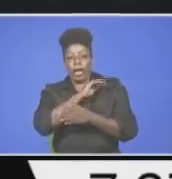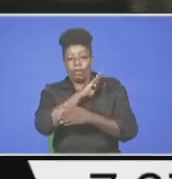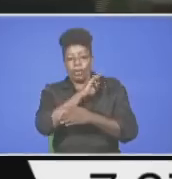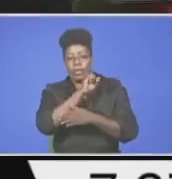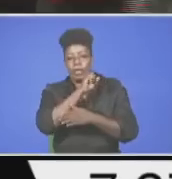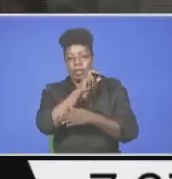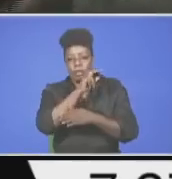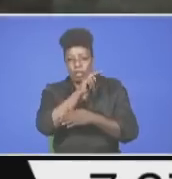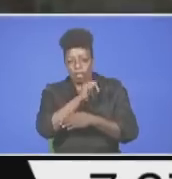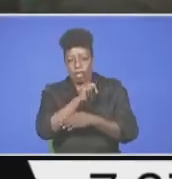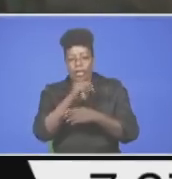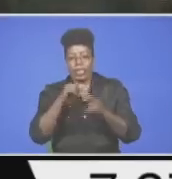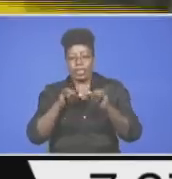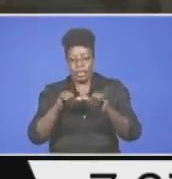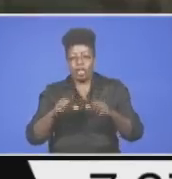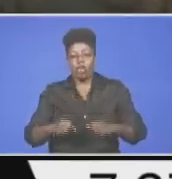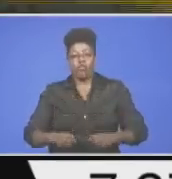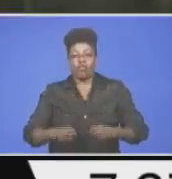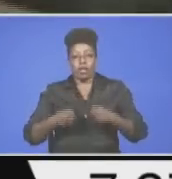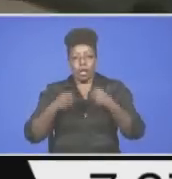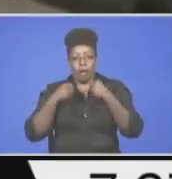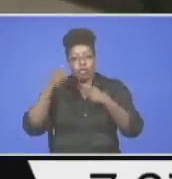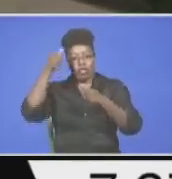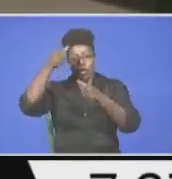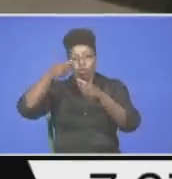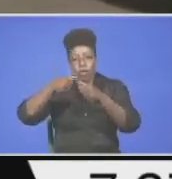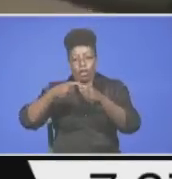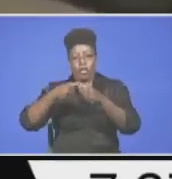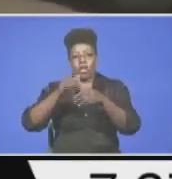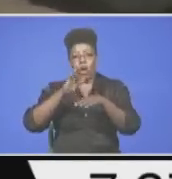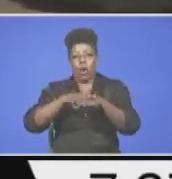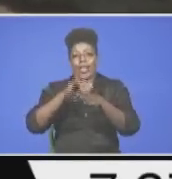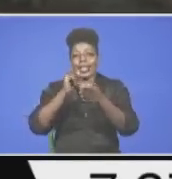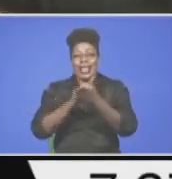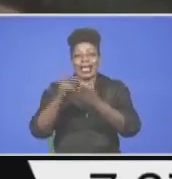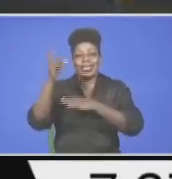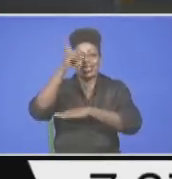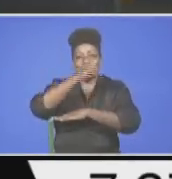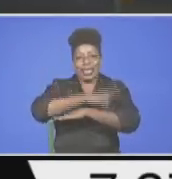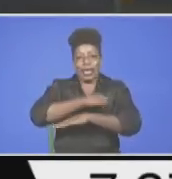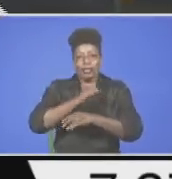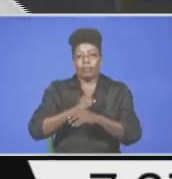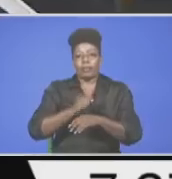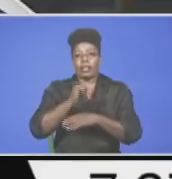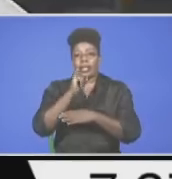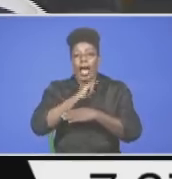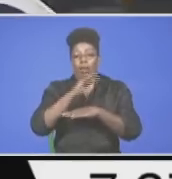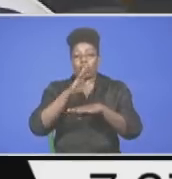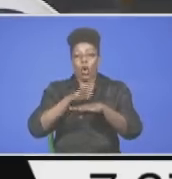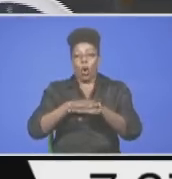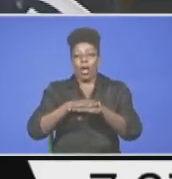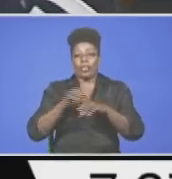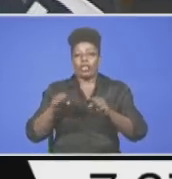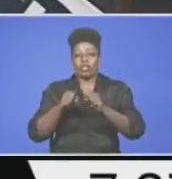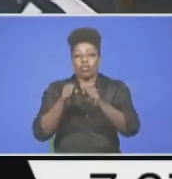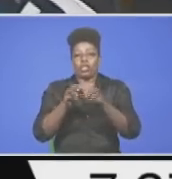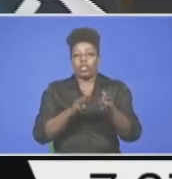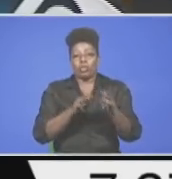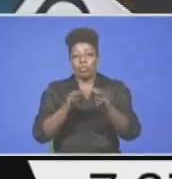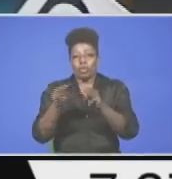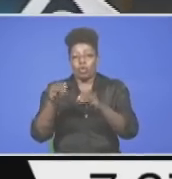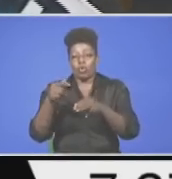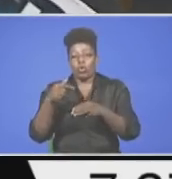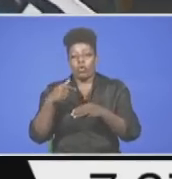and remains off from work, reflected on that Labor Day accident. I was on the streets begging for help, asking people to move me, turn me